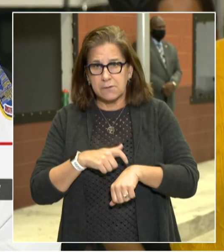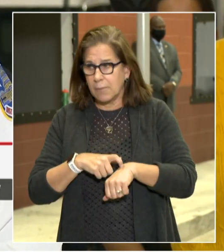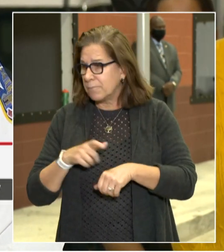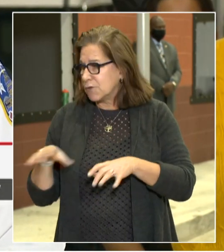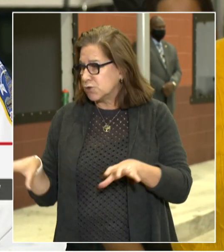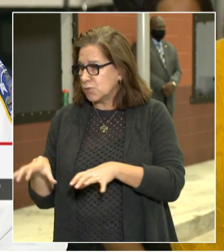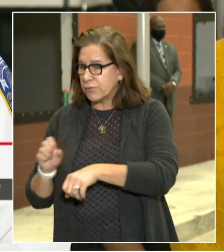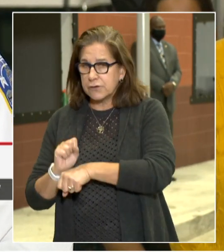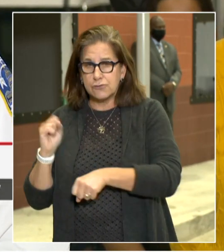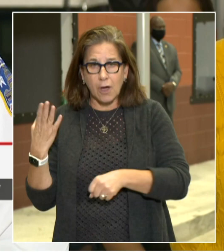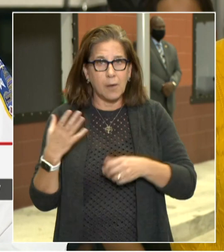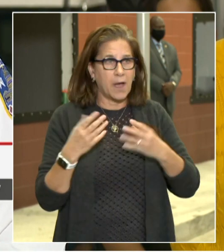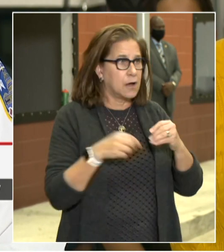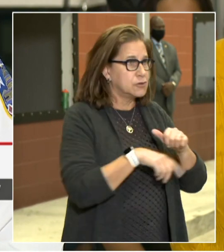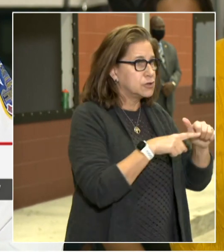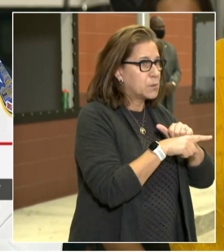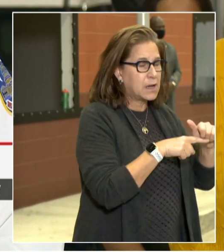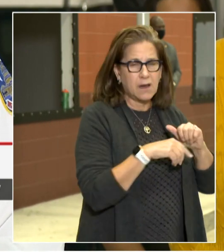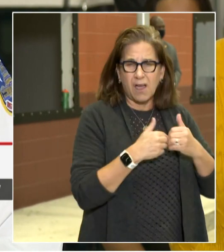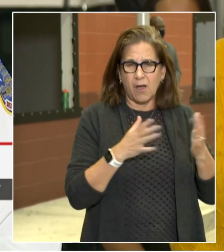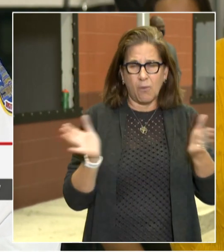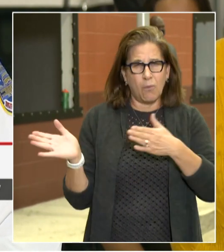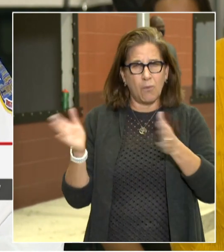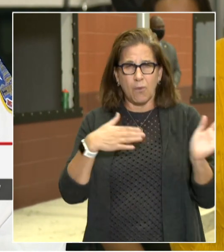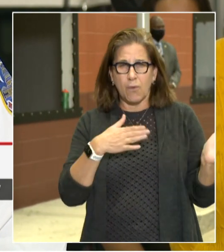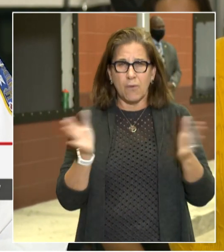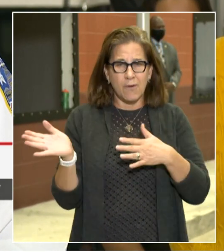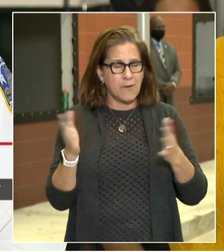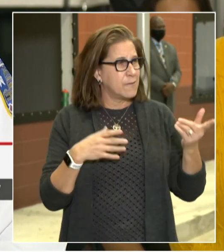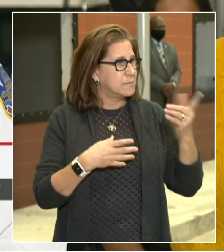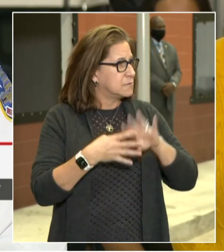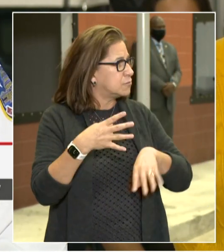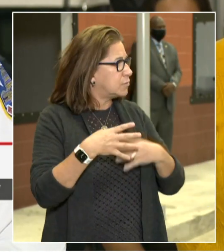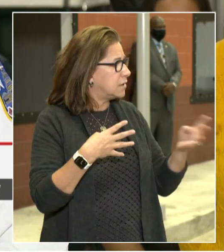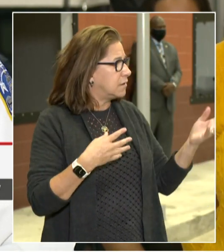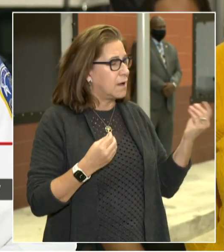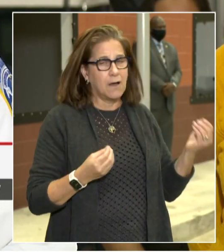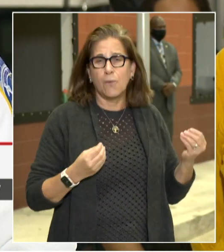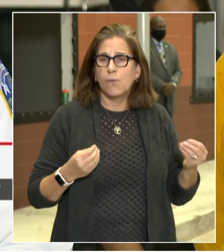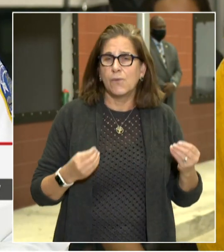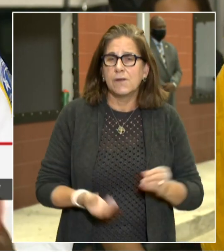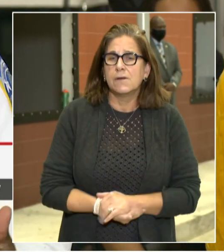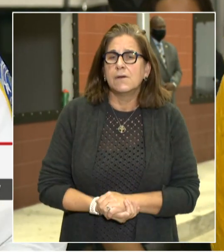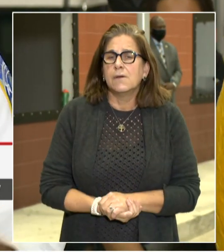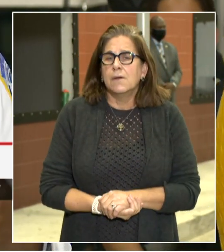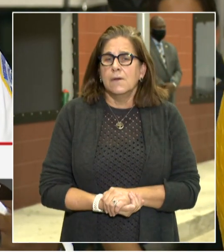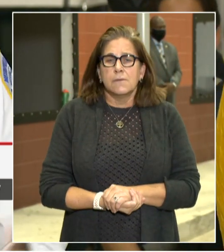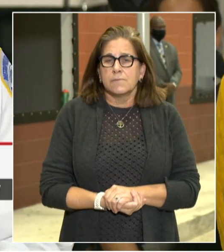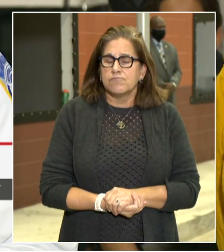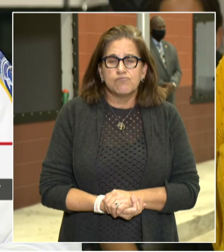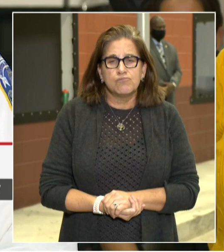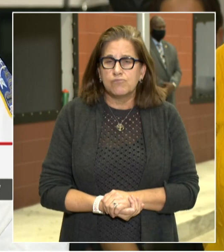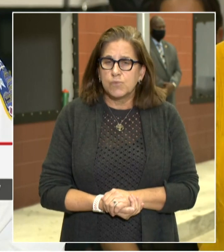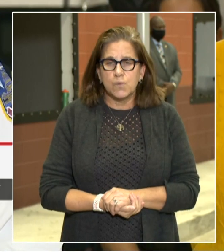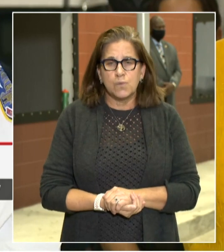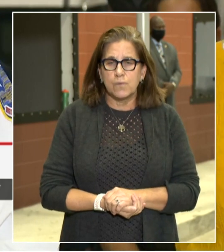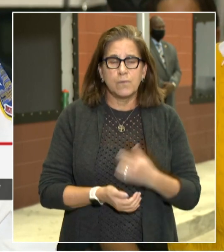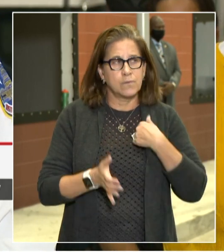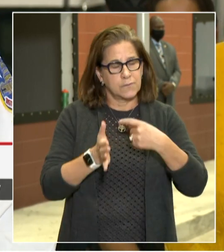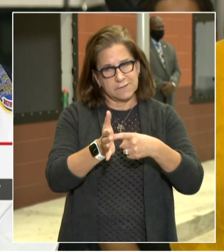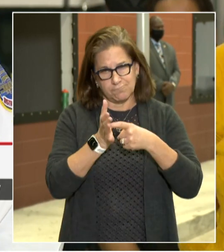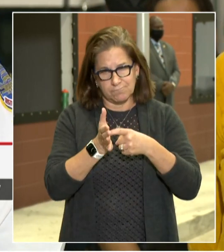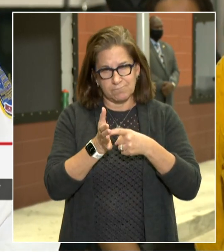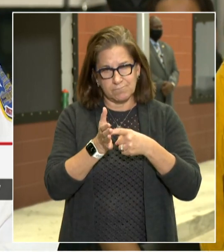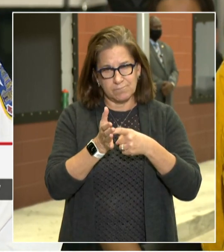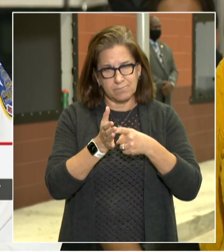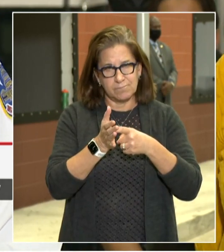keeping the number that you need out on the streets, keeping the community safe? Yeah, so we're mandatory. We're mandated to